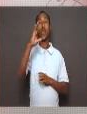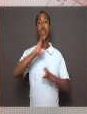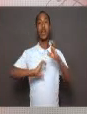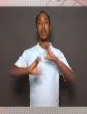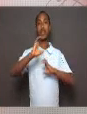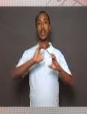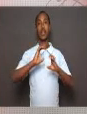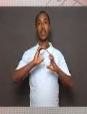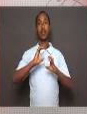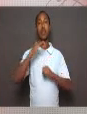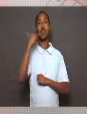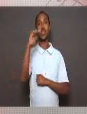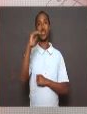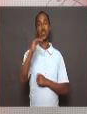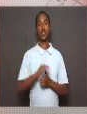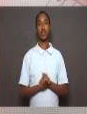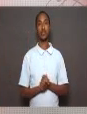stoichiometric proportions.